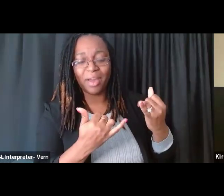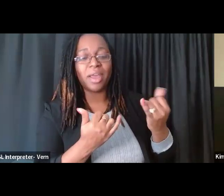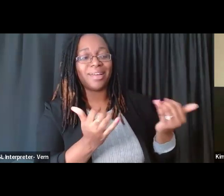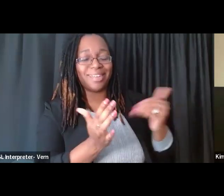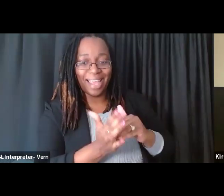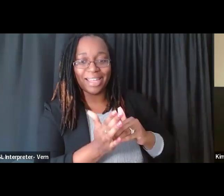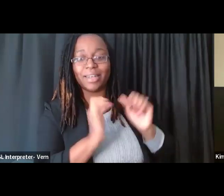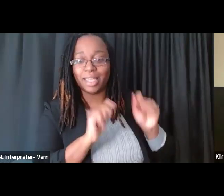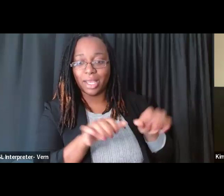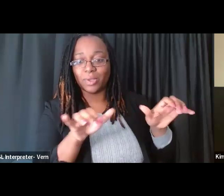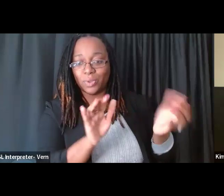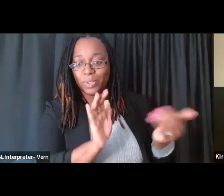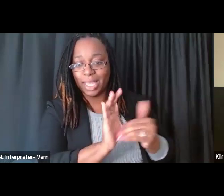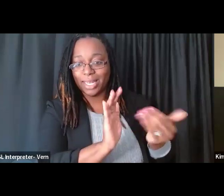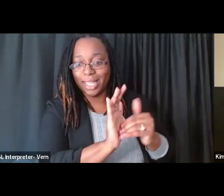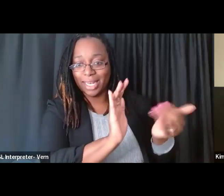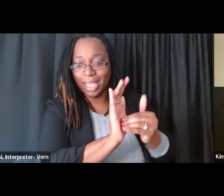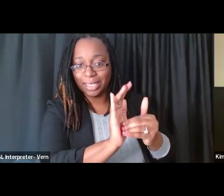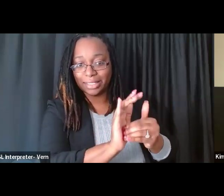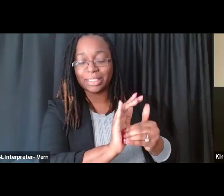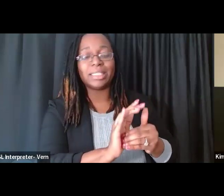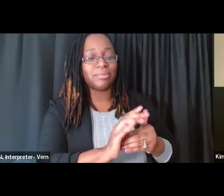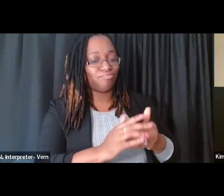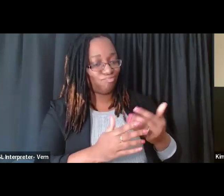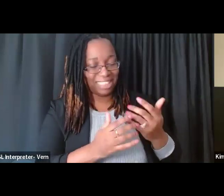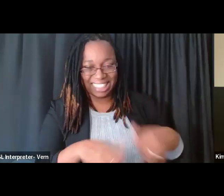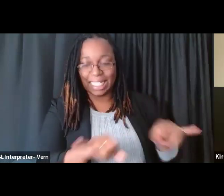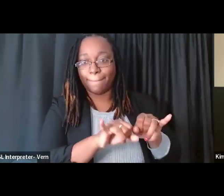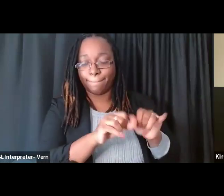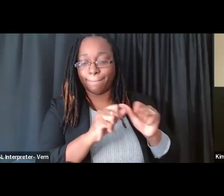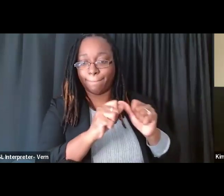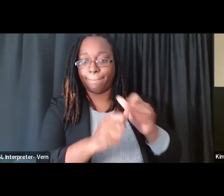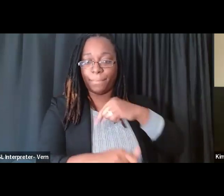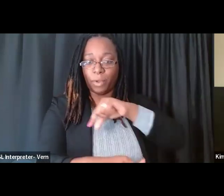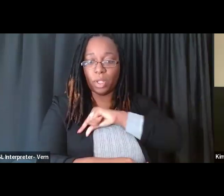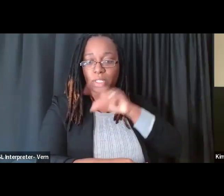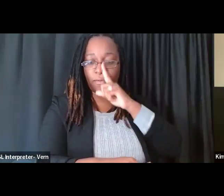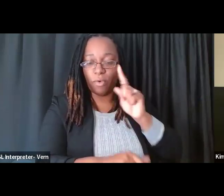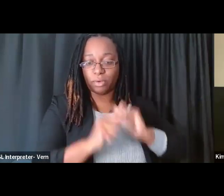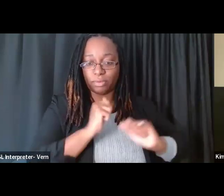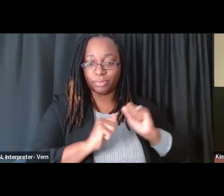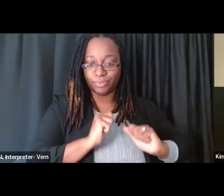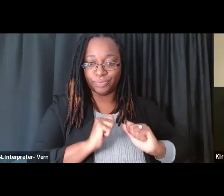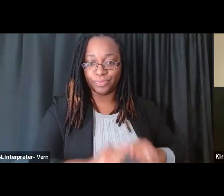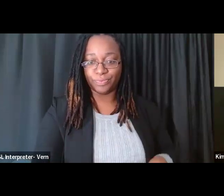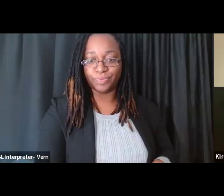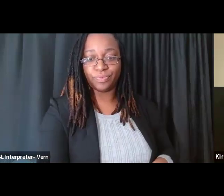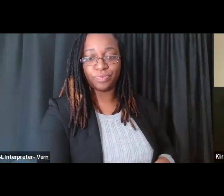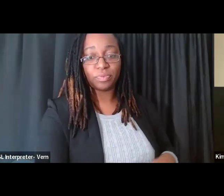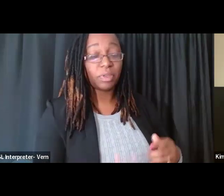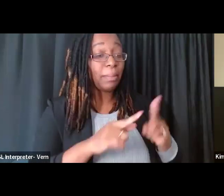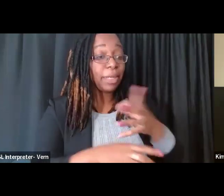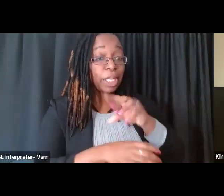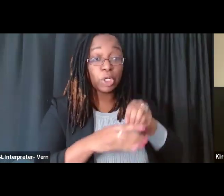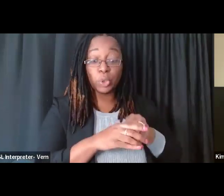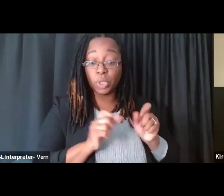repeatable performance and can happen performance to performance while maintaining the illusion of spontaneity. What if you could have a